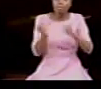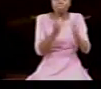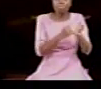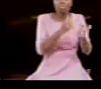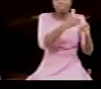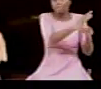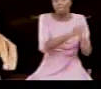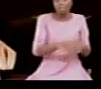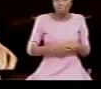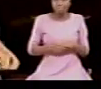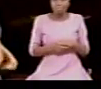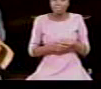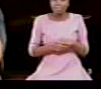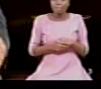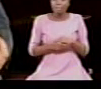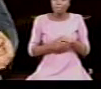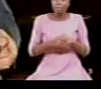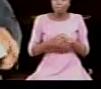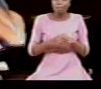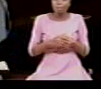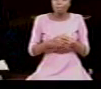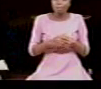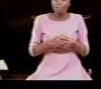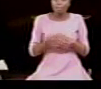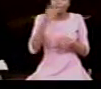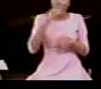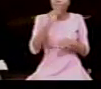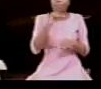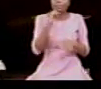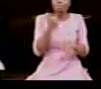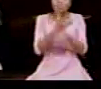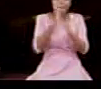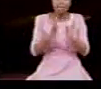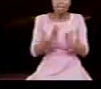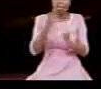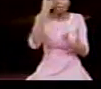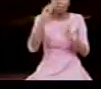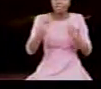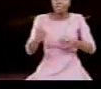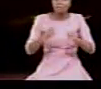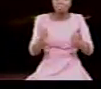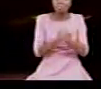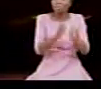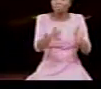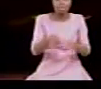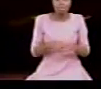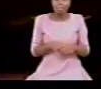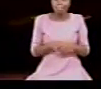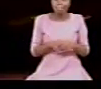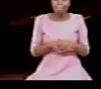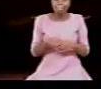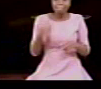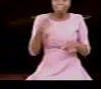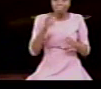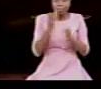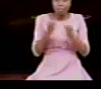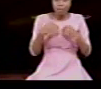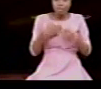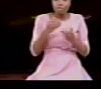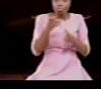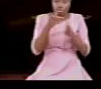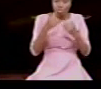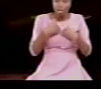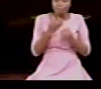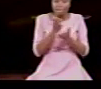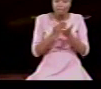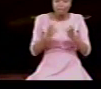rubbish. God is not a beggar. He can do without you. Look at it. You have something to give today.